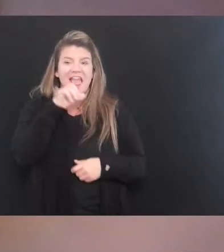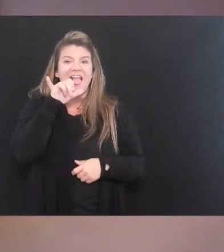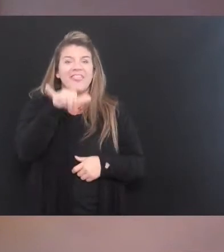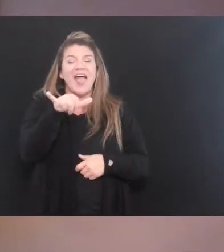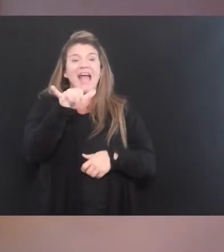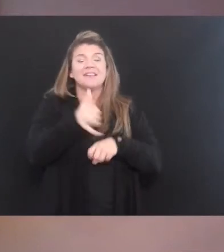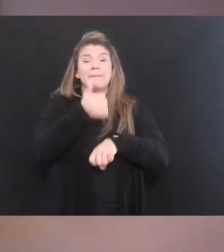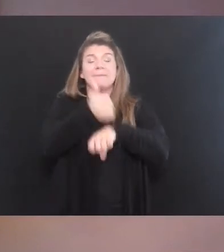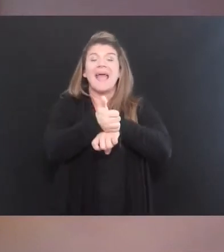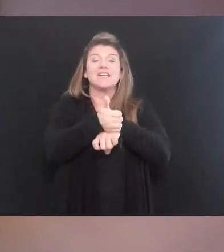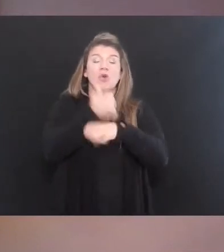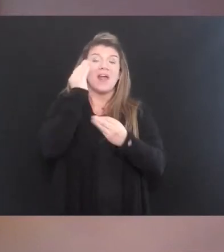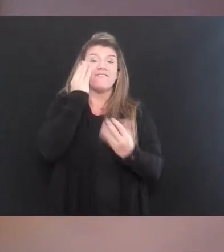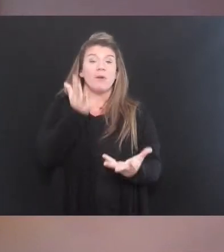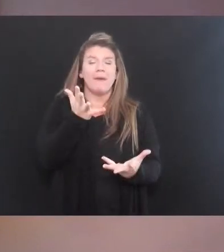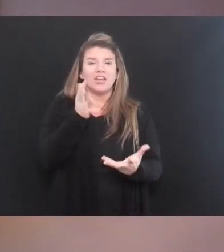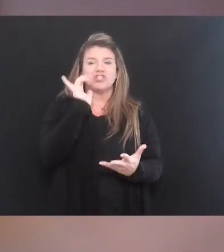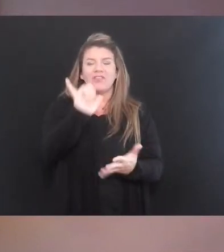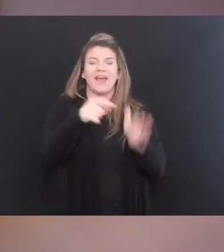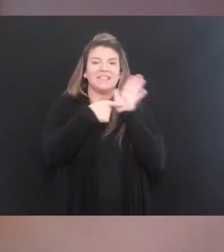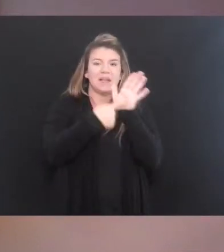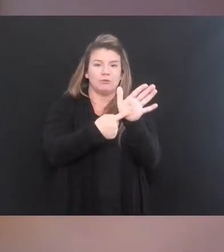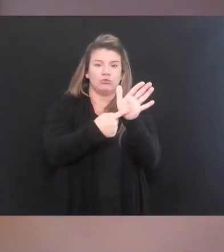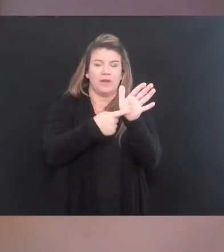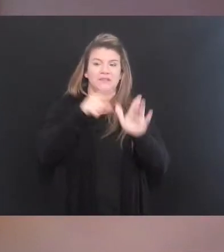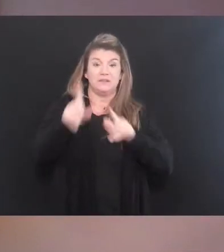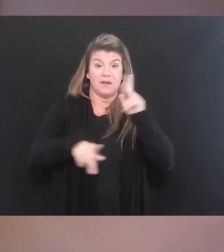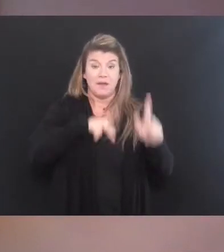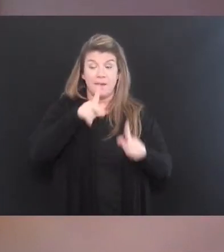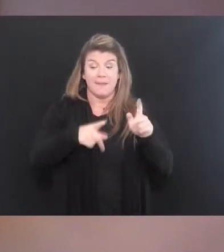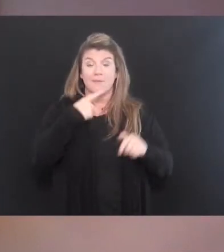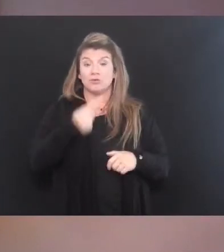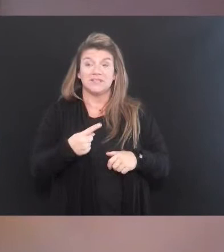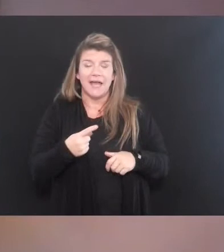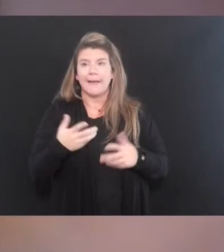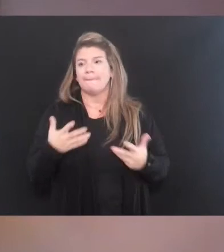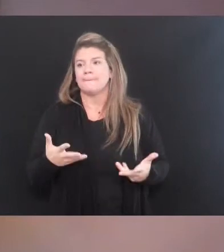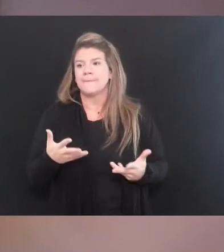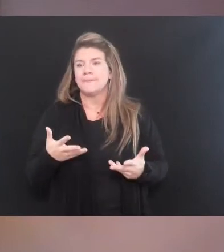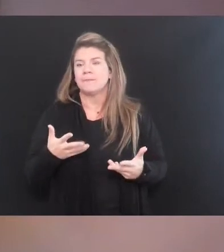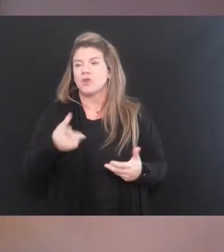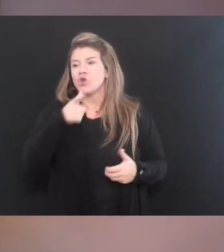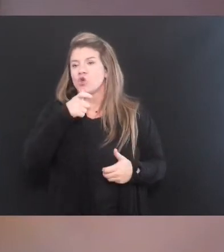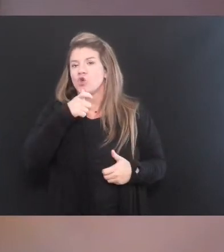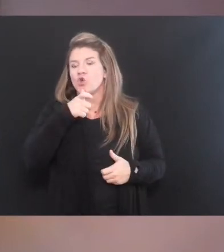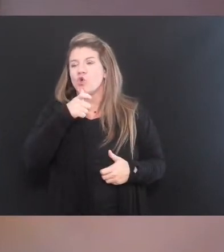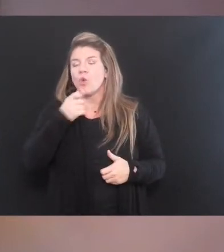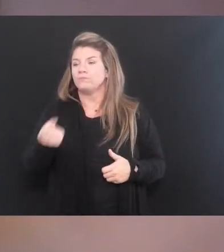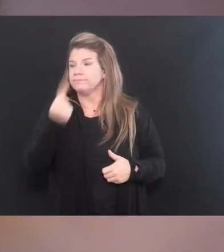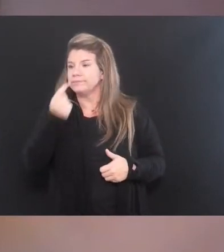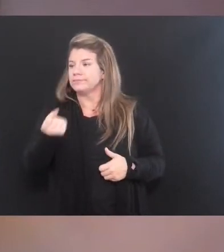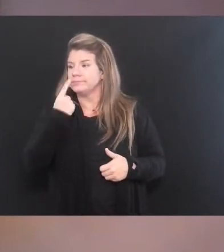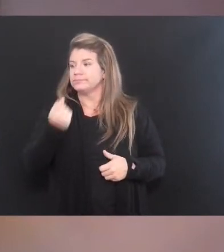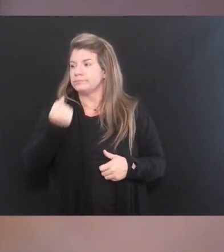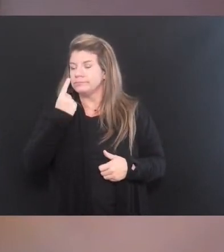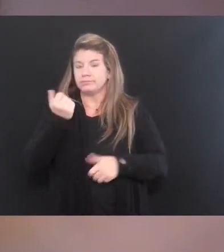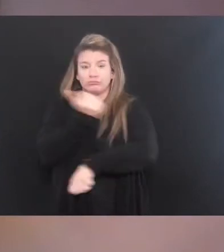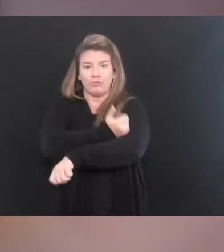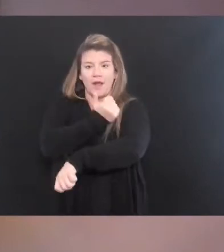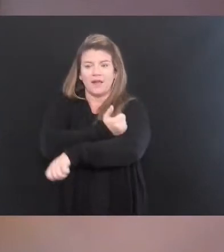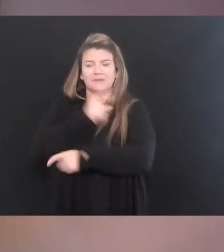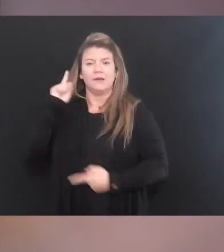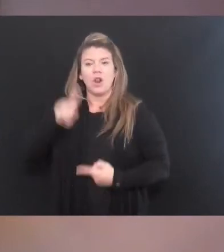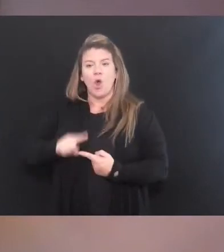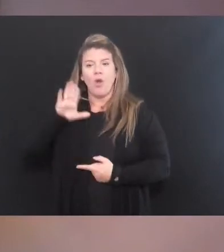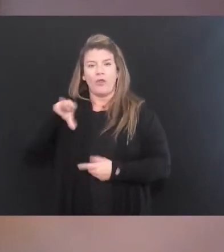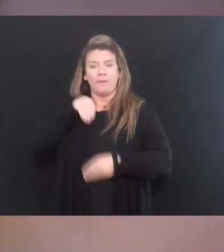on data that demonstrates that people, say, who take drugs to suppress their immune system, or who have had